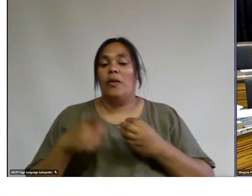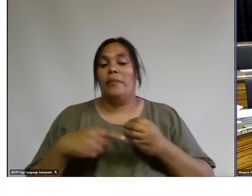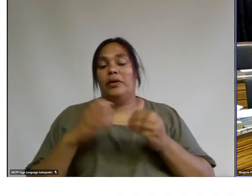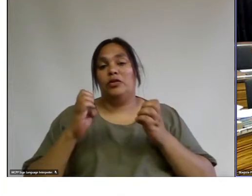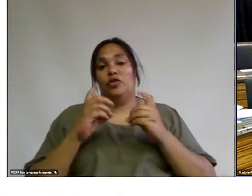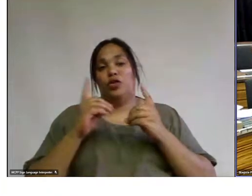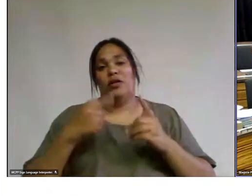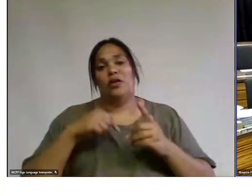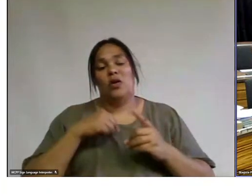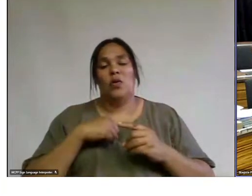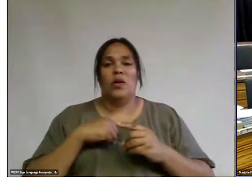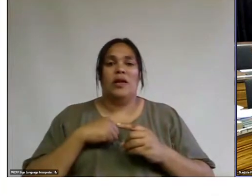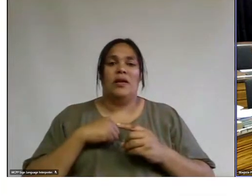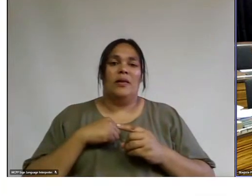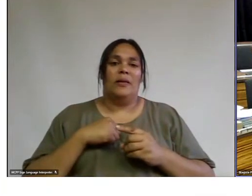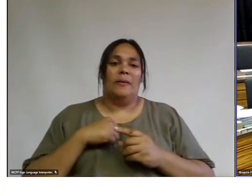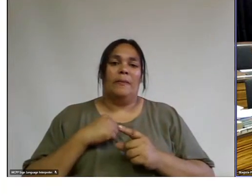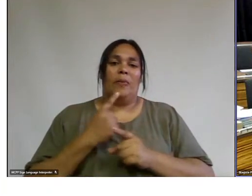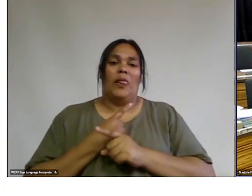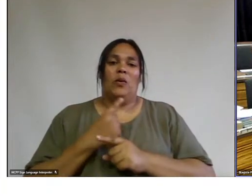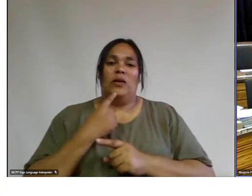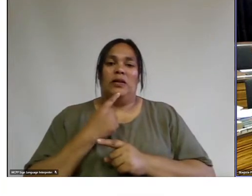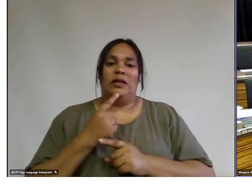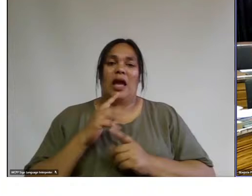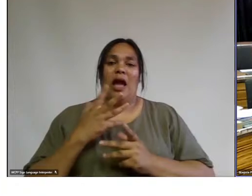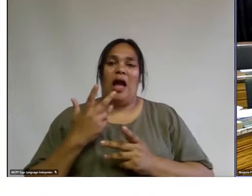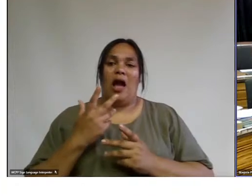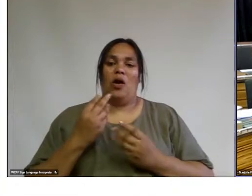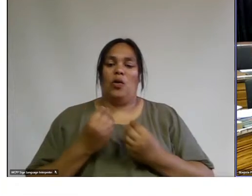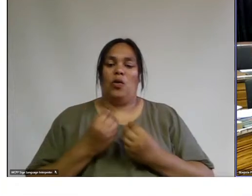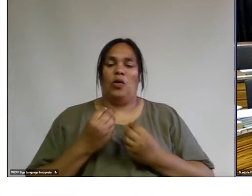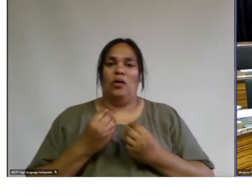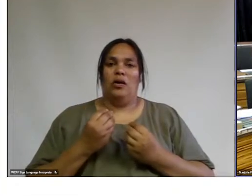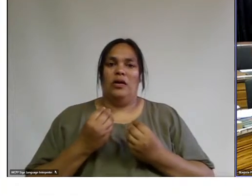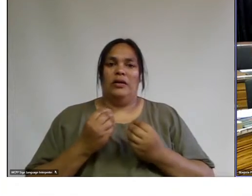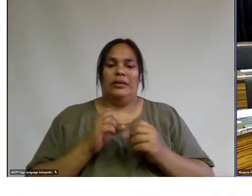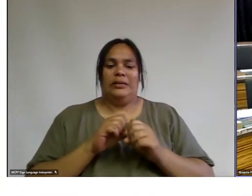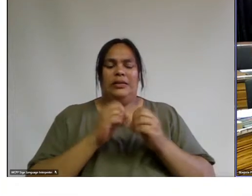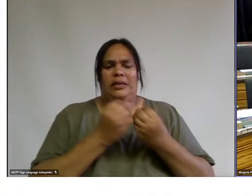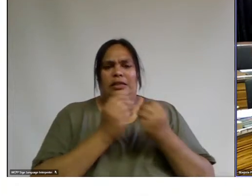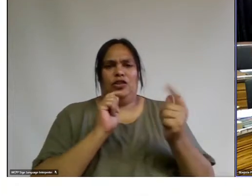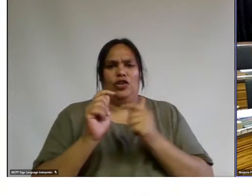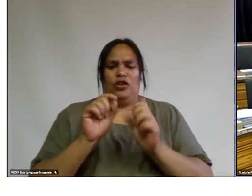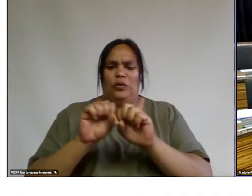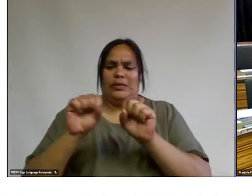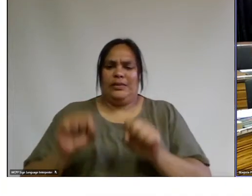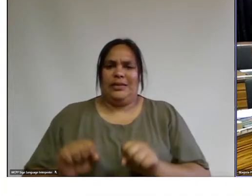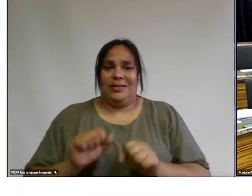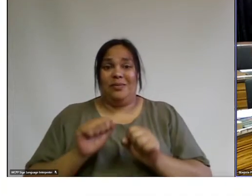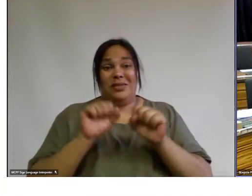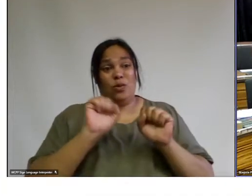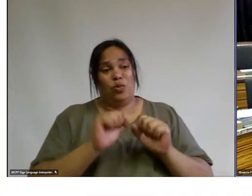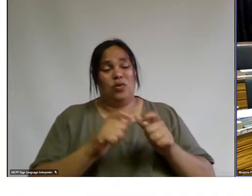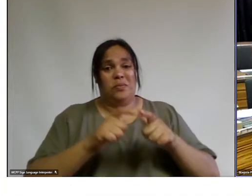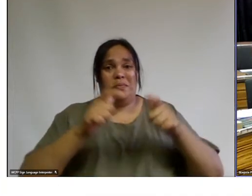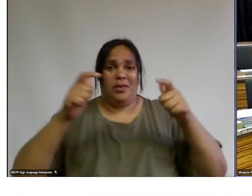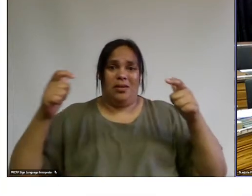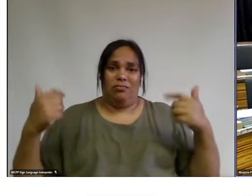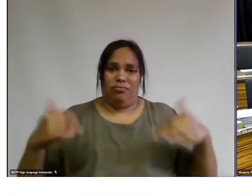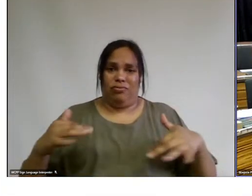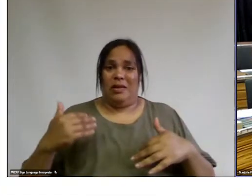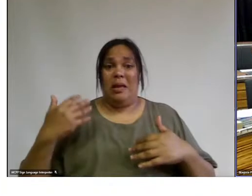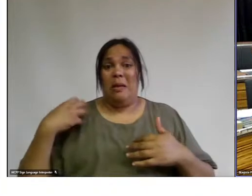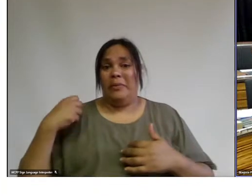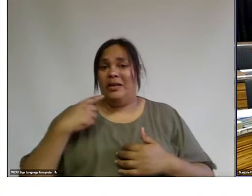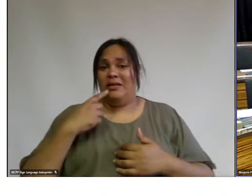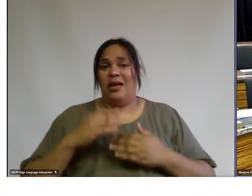that we underestimate how volume changes the system. And the system is very large. As Minister